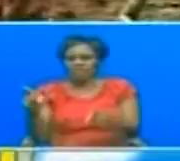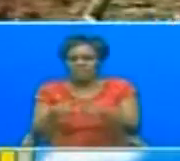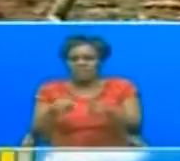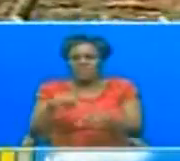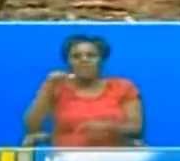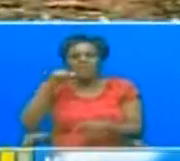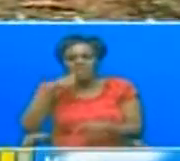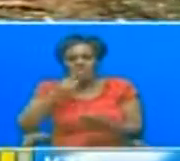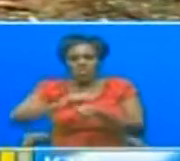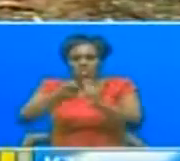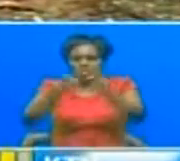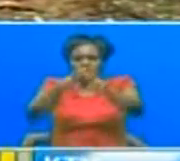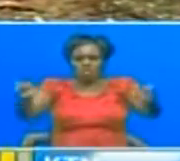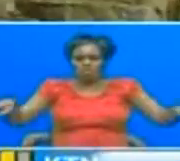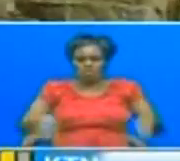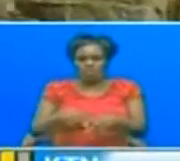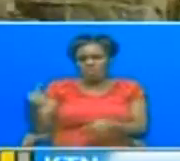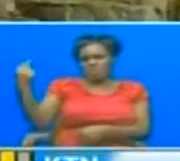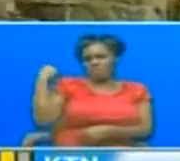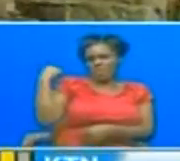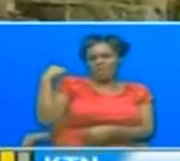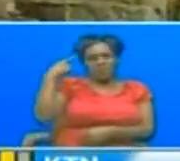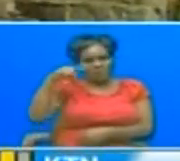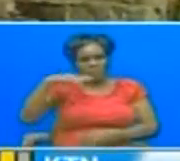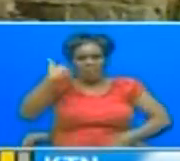ultra-modern changing room behind the main dais for the players.